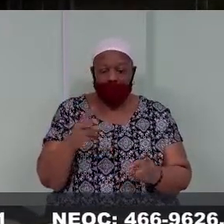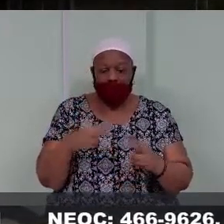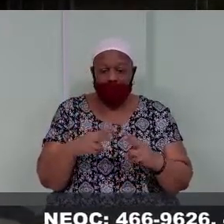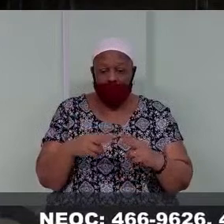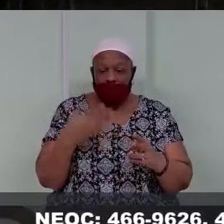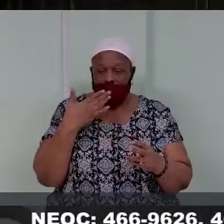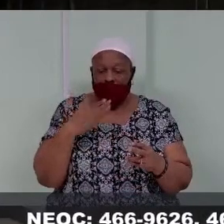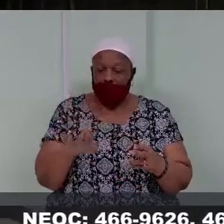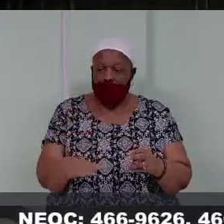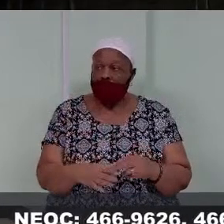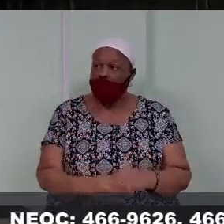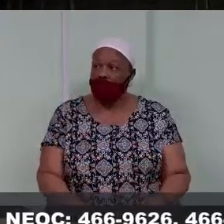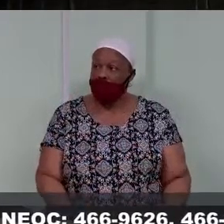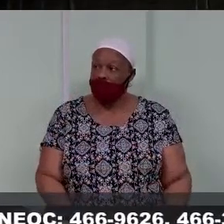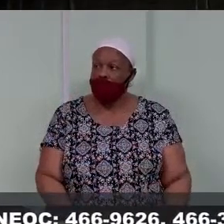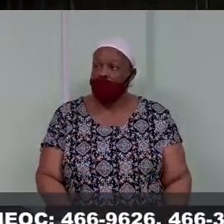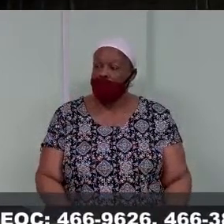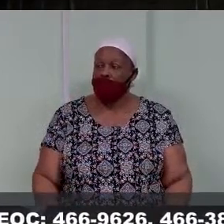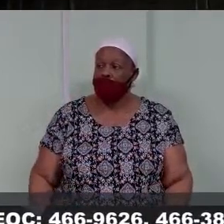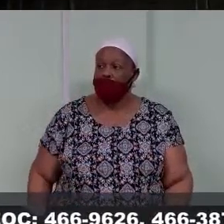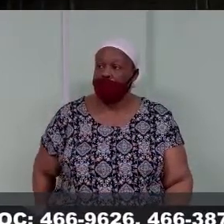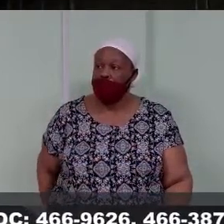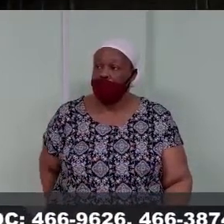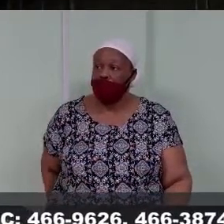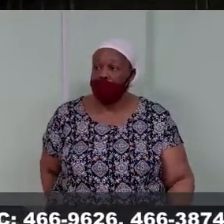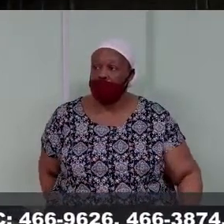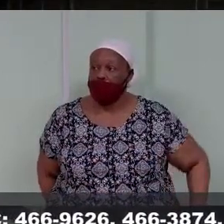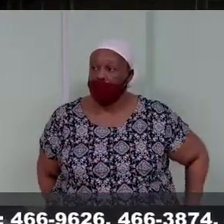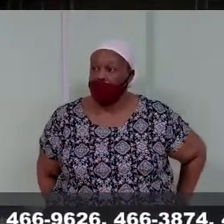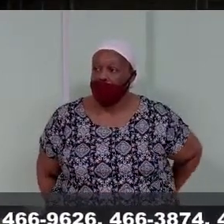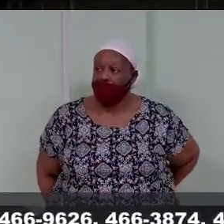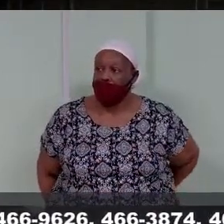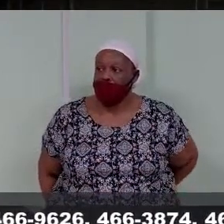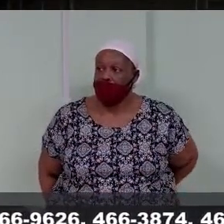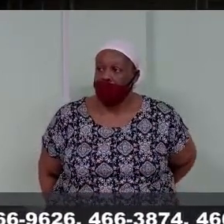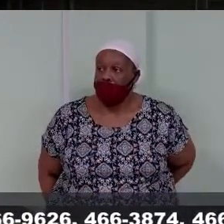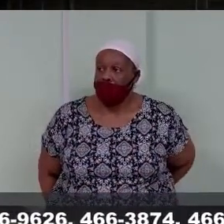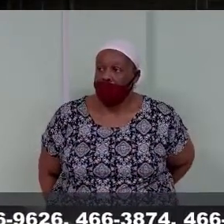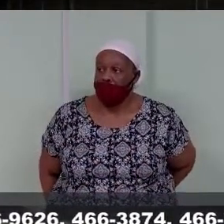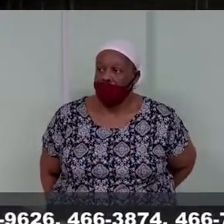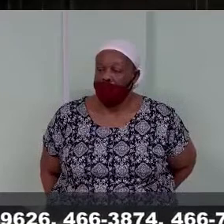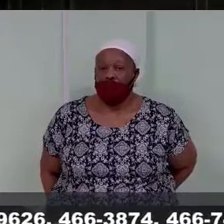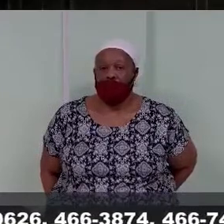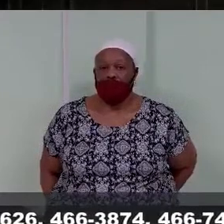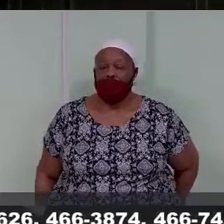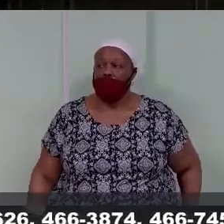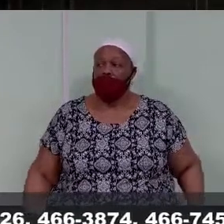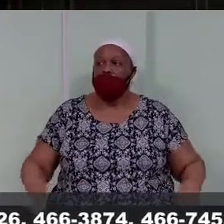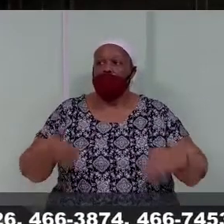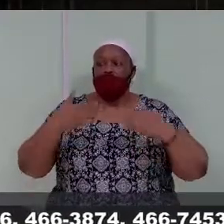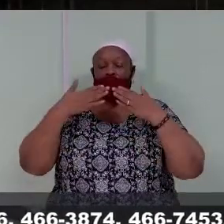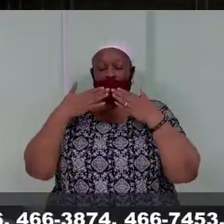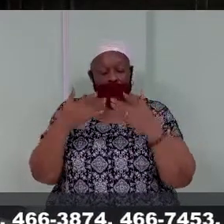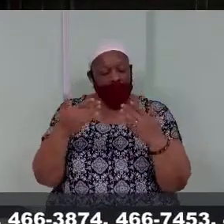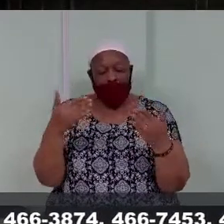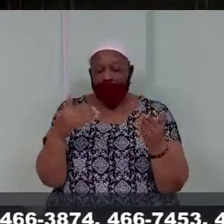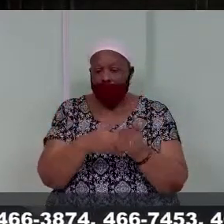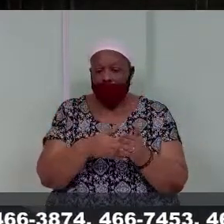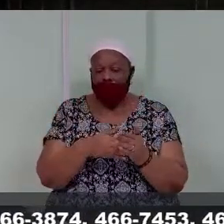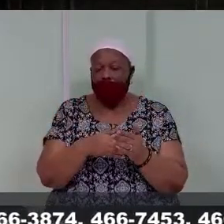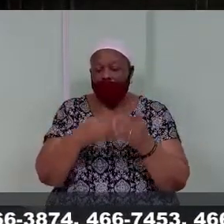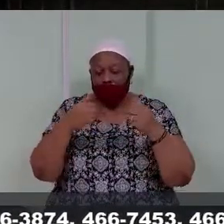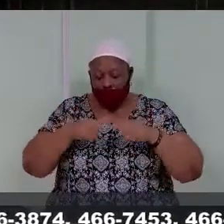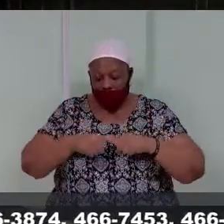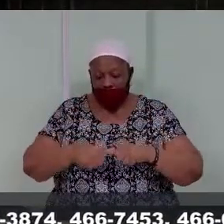the impact of any type of cyclonic activities such as hurricanes, tropical storm, etc. So thank you again, and we look forward to a